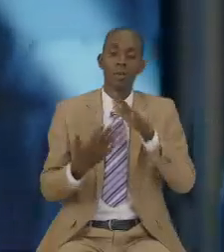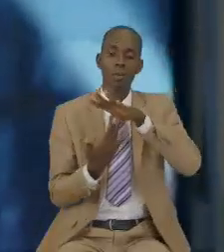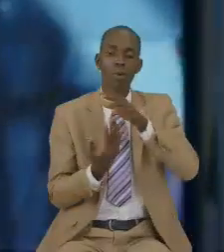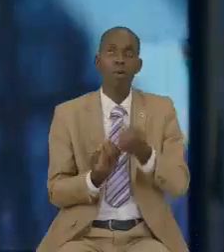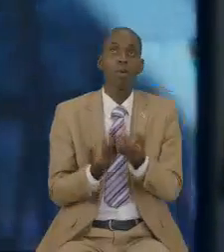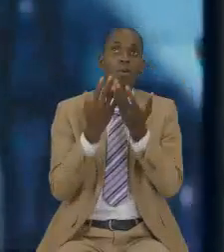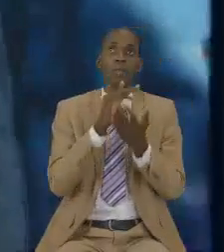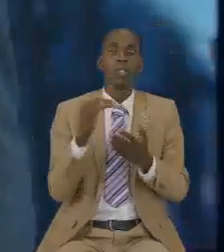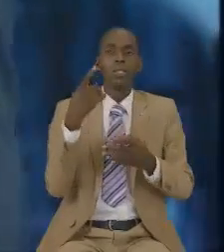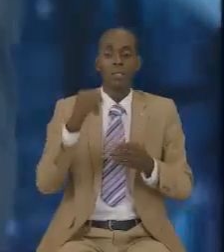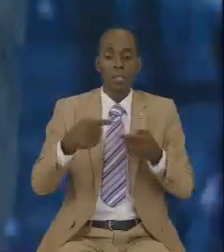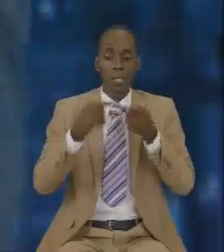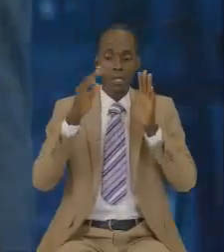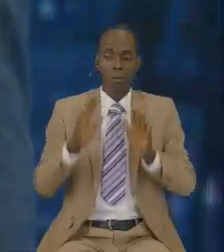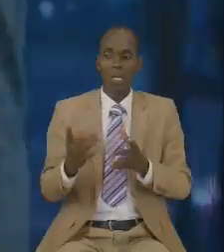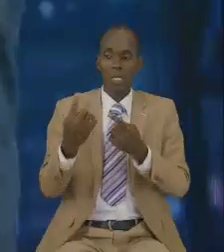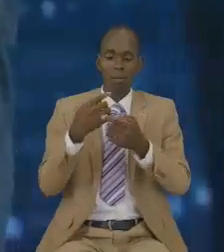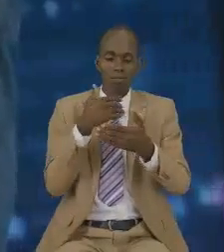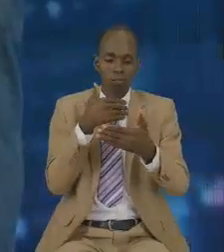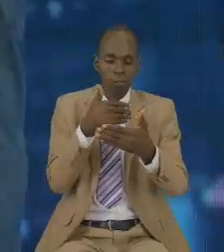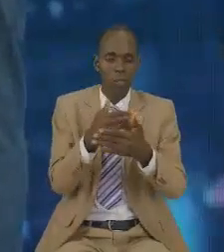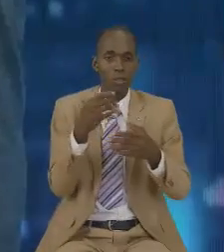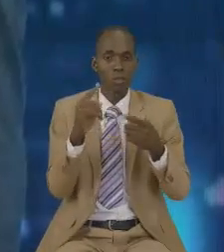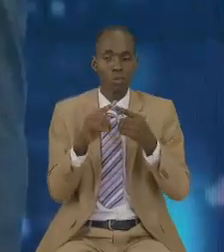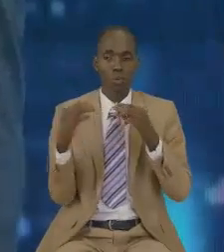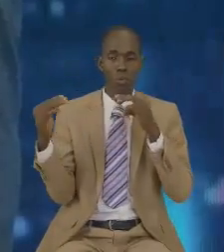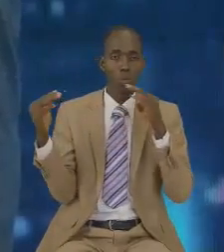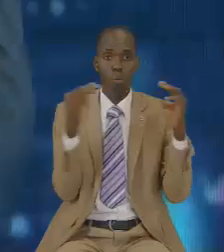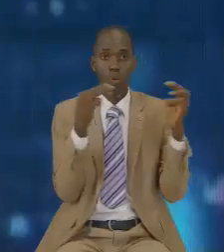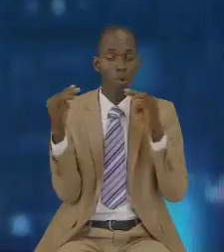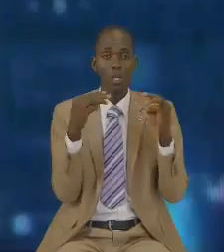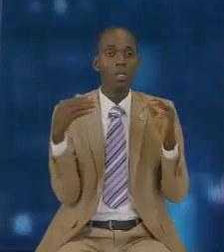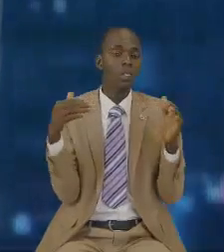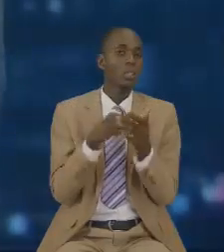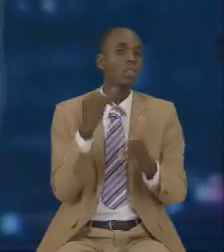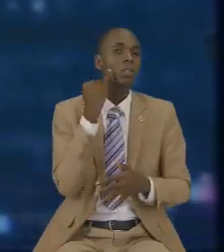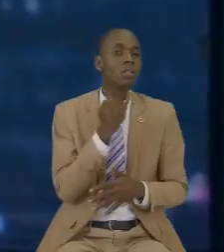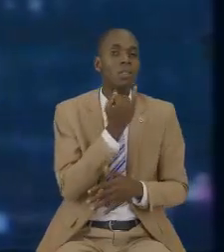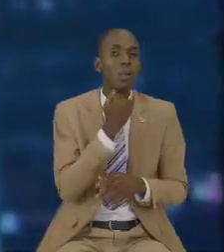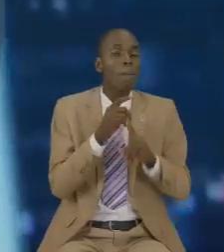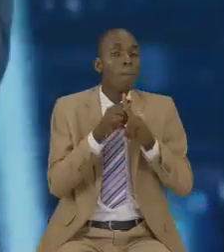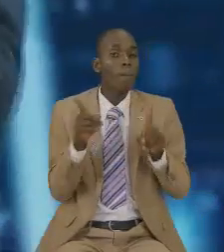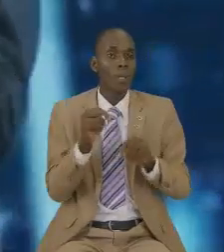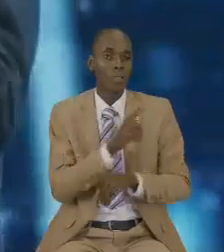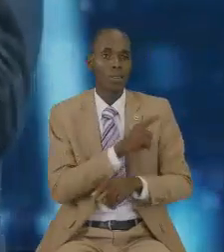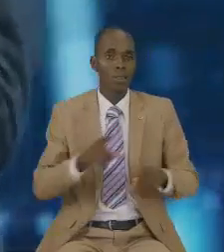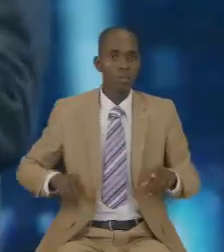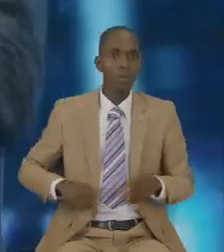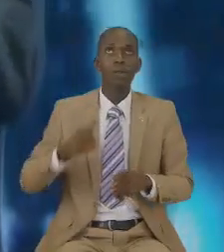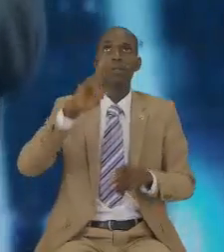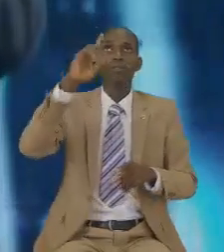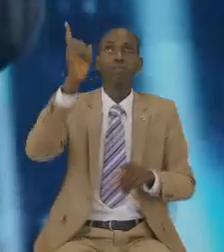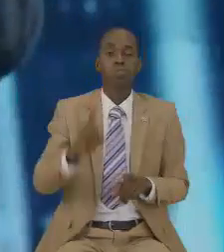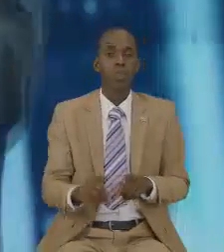the Philistines drew near to battle against Israel. But the Lord thundered with